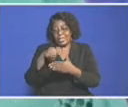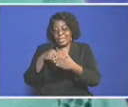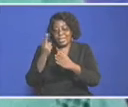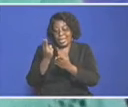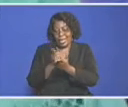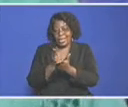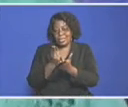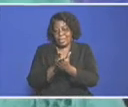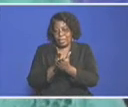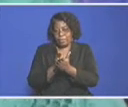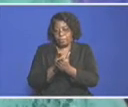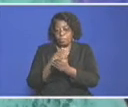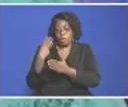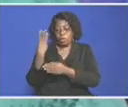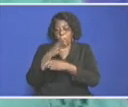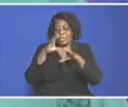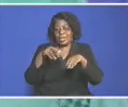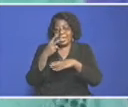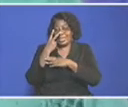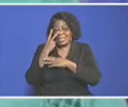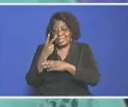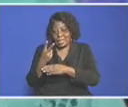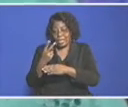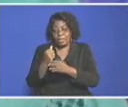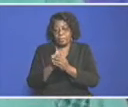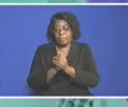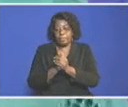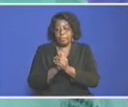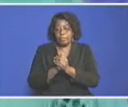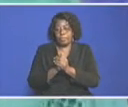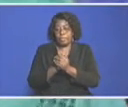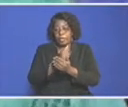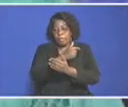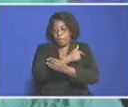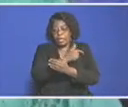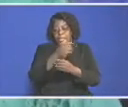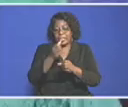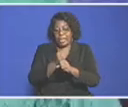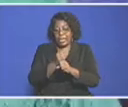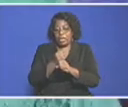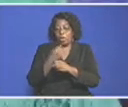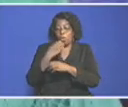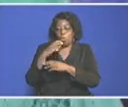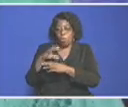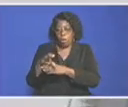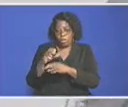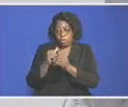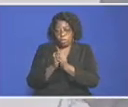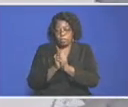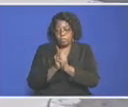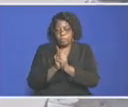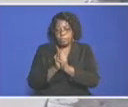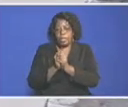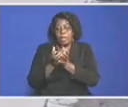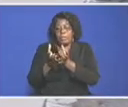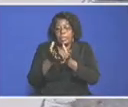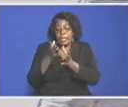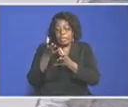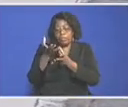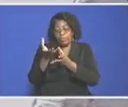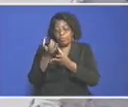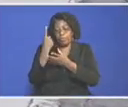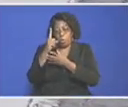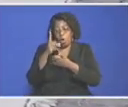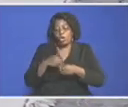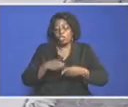And from what we can see, vaccine inequity is only getting worse. While extending our plea for donations from some